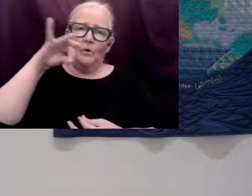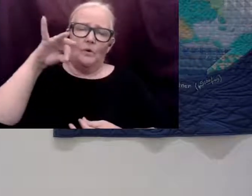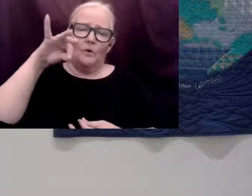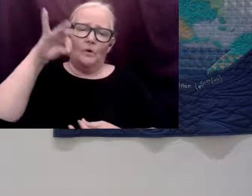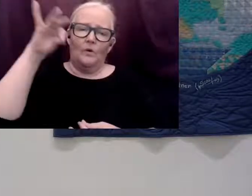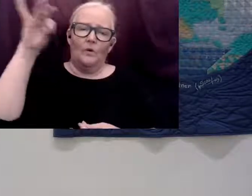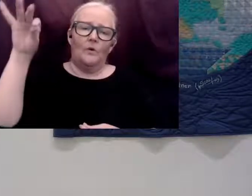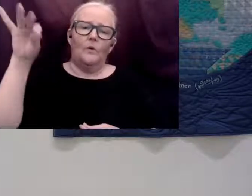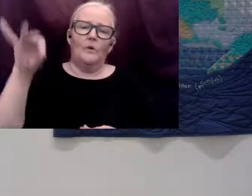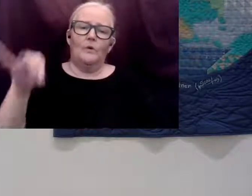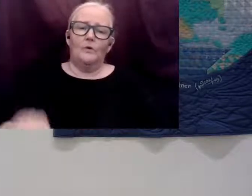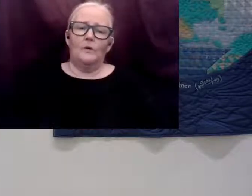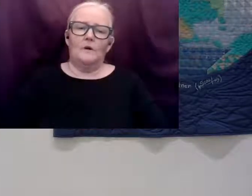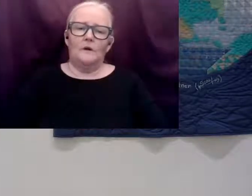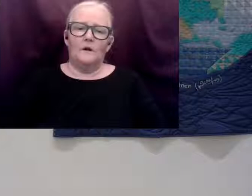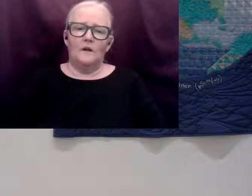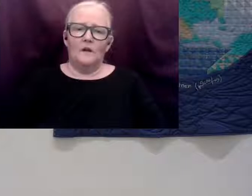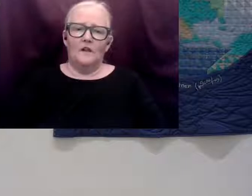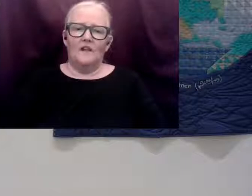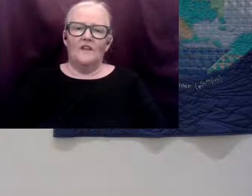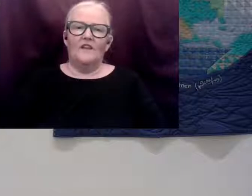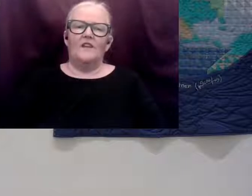back to the previous slide.